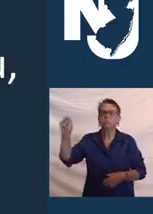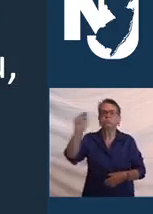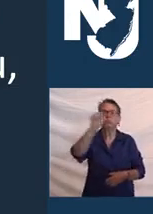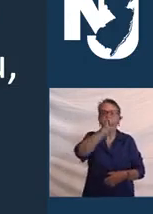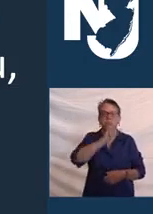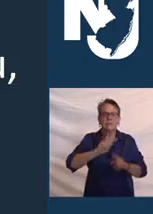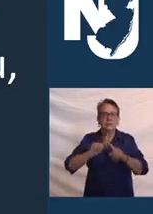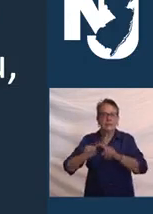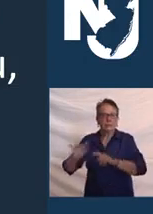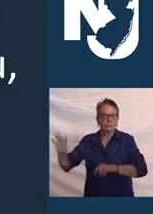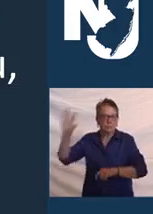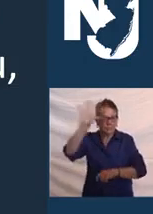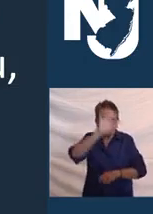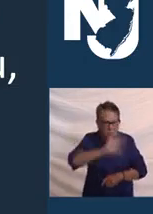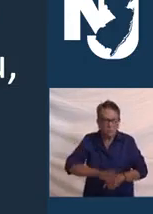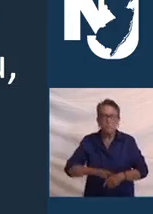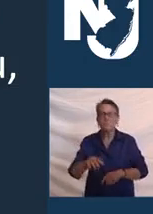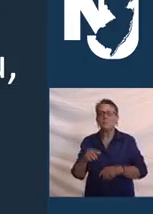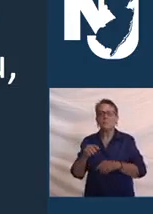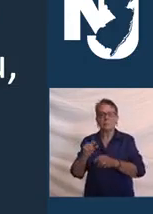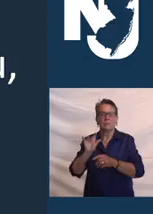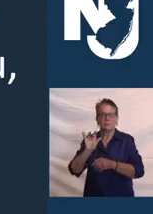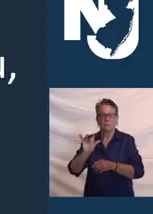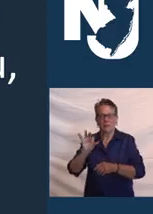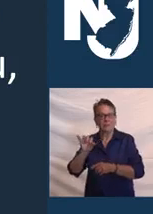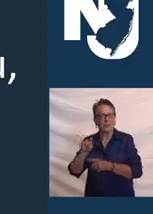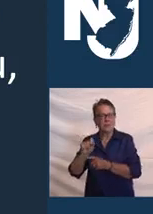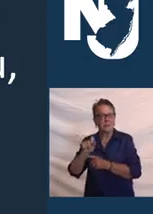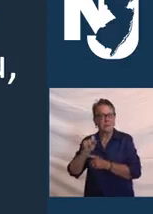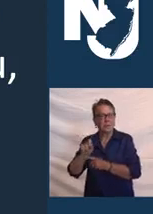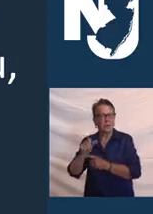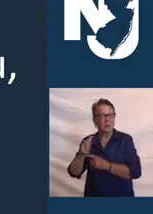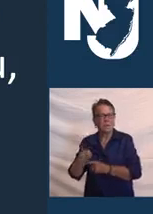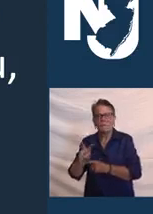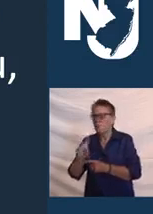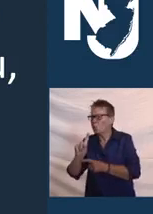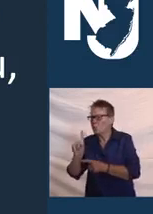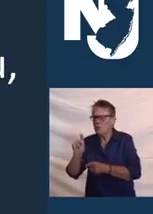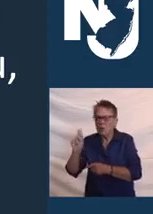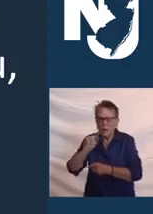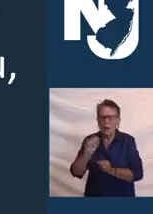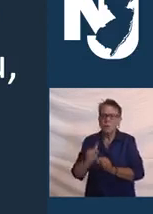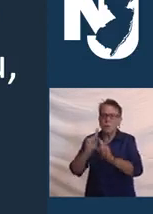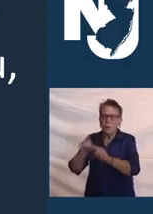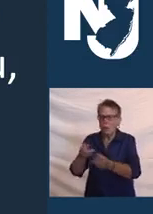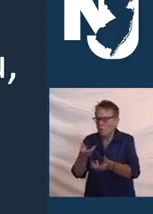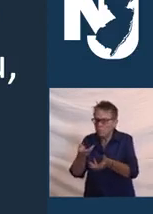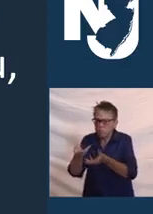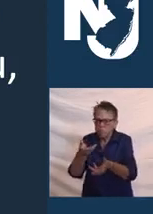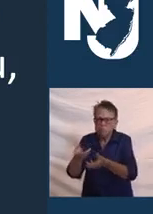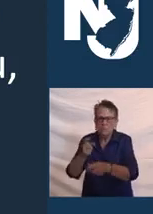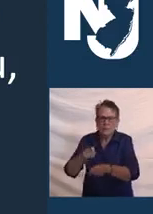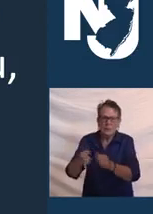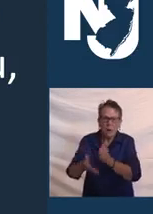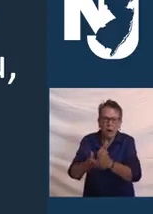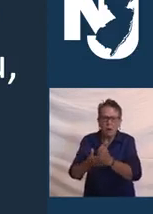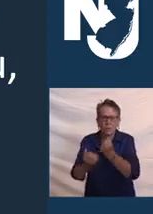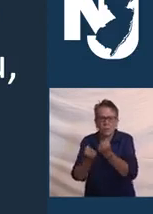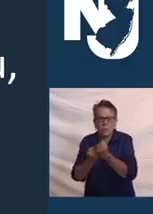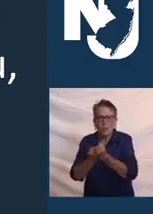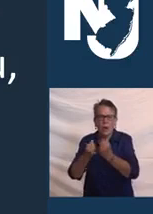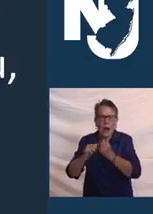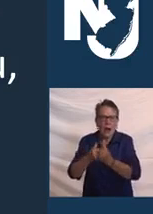center nearest you, please visit FEMA.gov and click Search Your Location